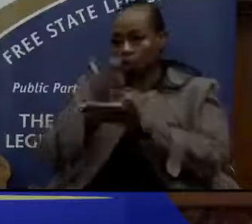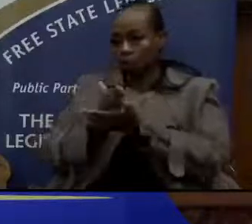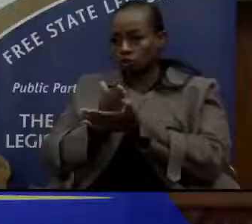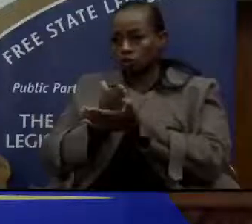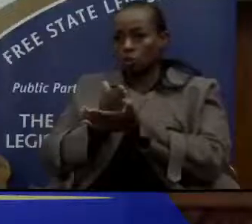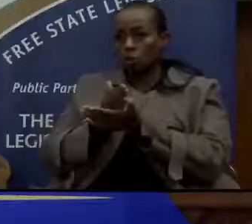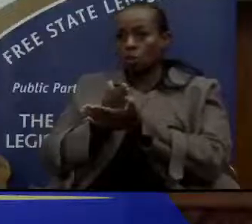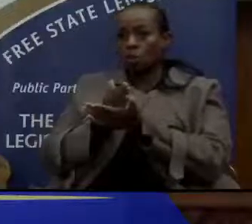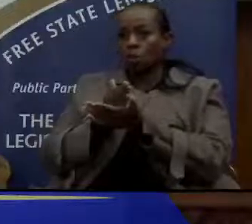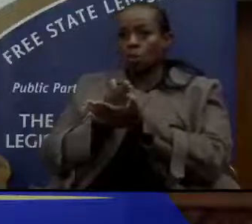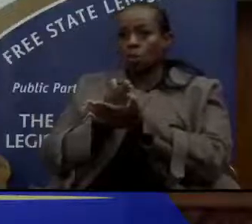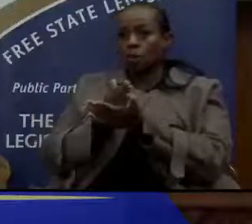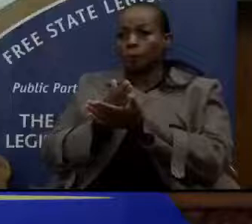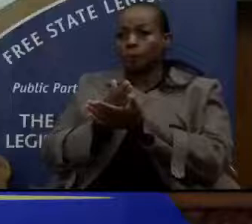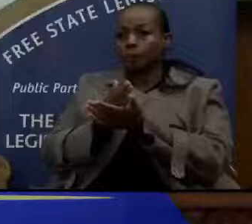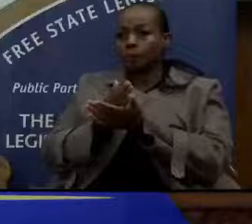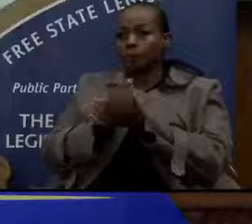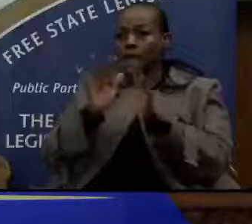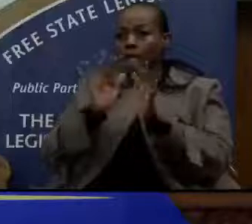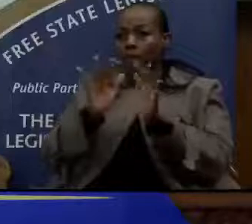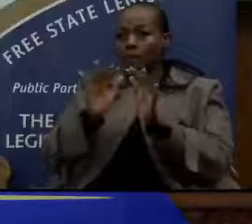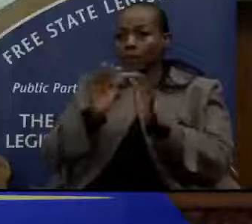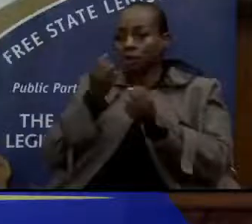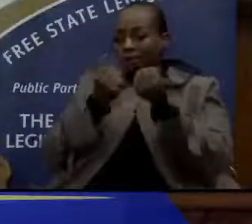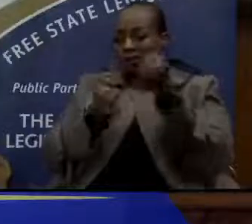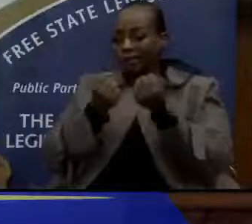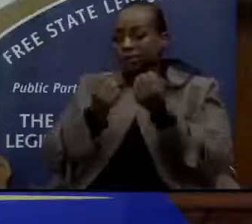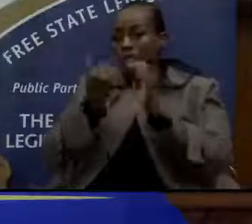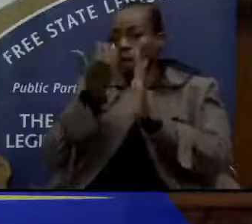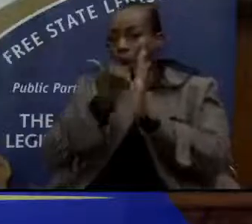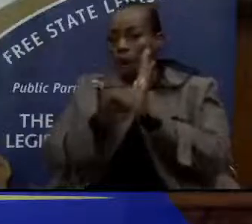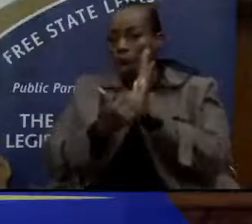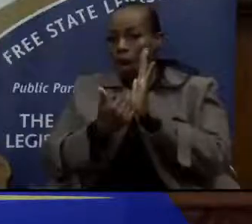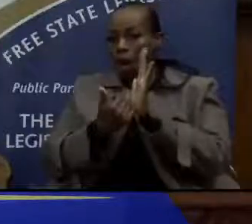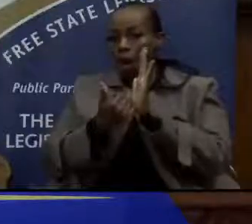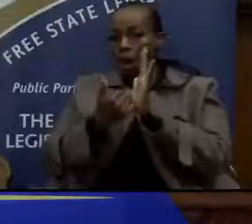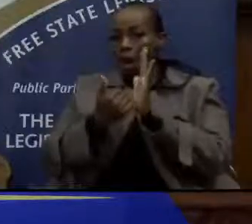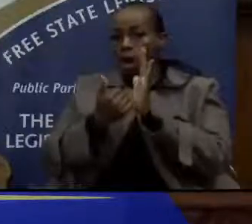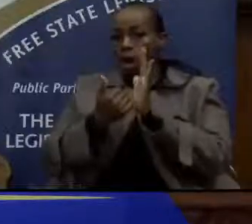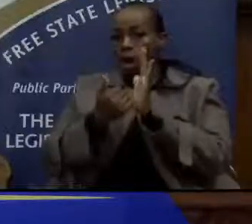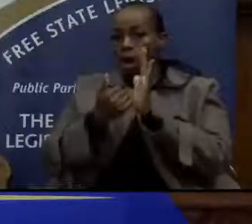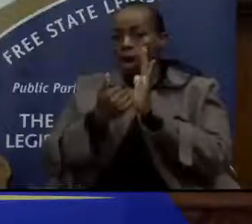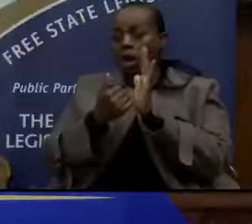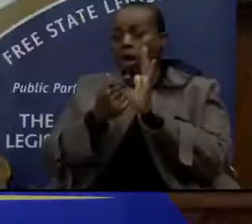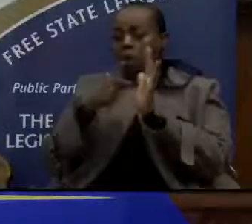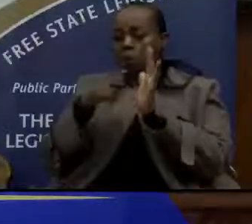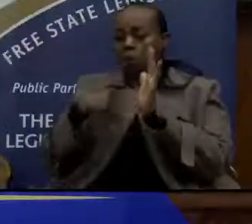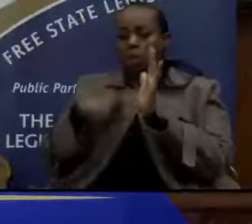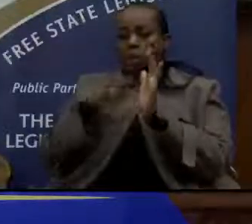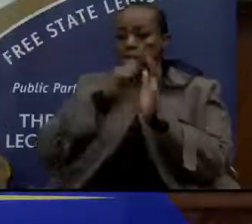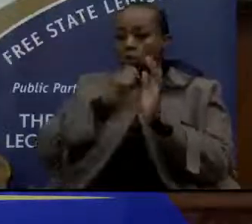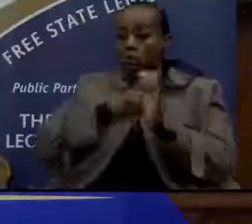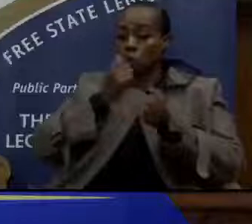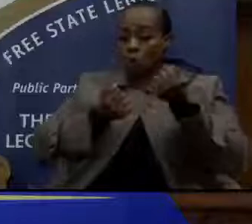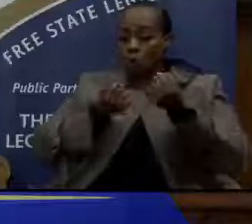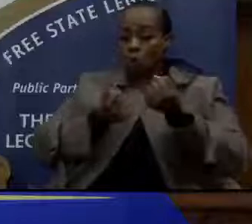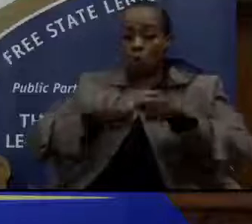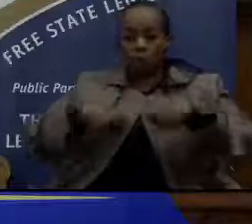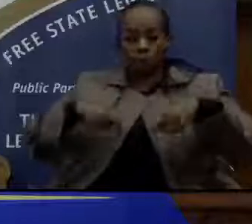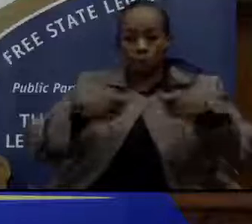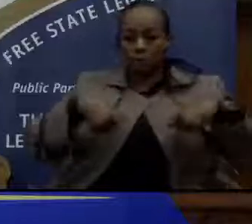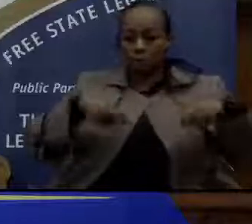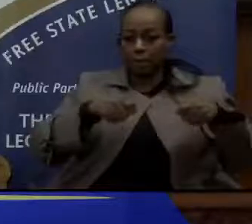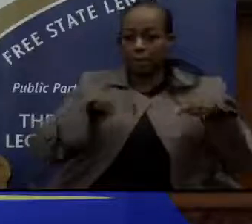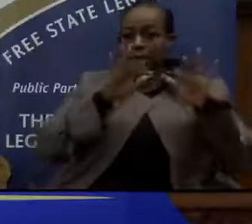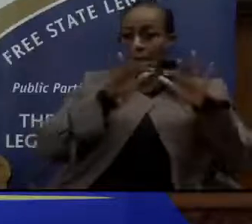of litigation against government. Honorable Speaker, because we are spending a lot of money there, but to